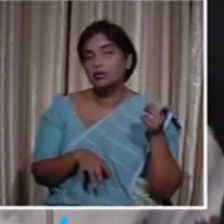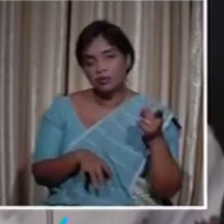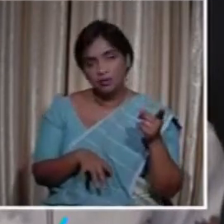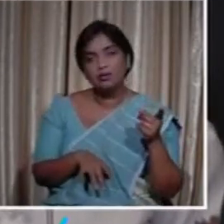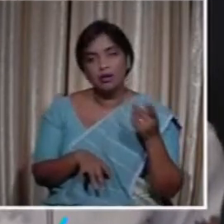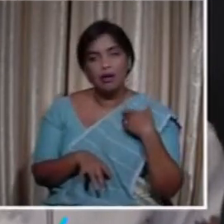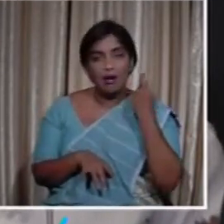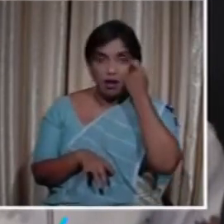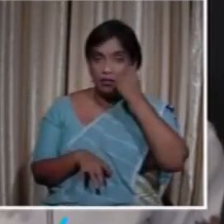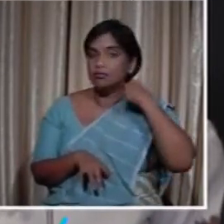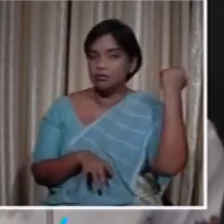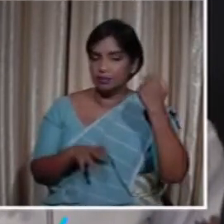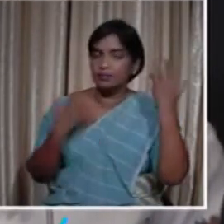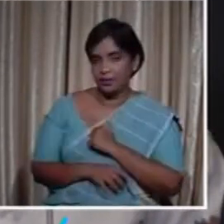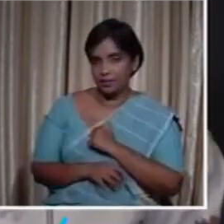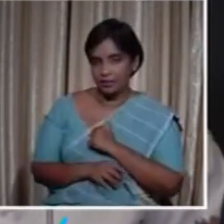A